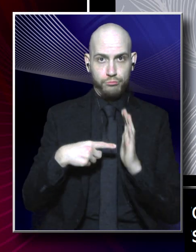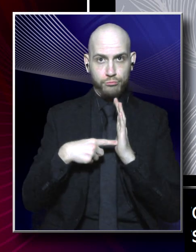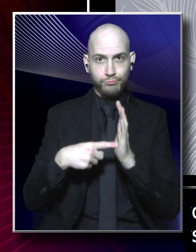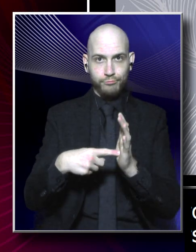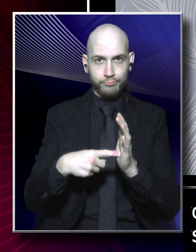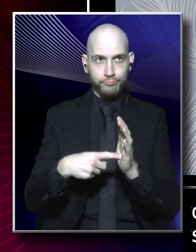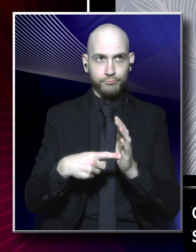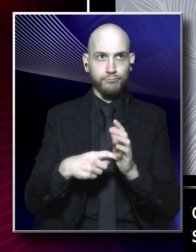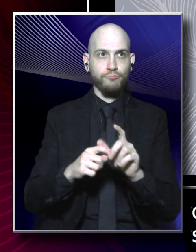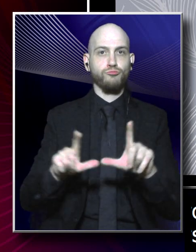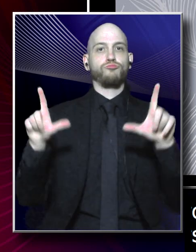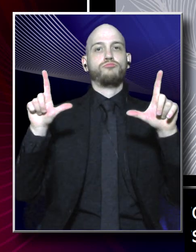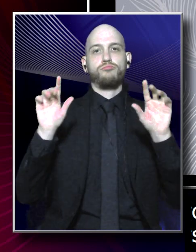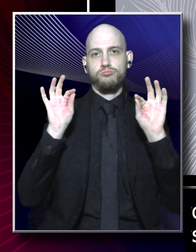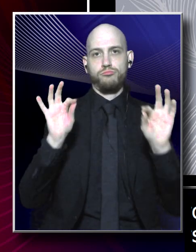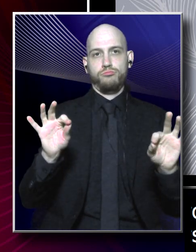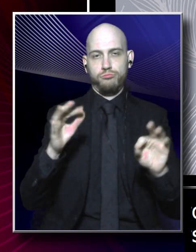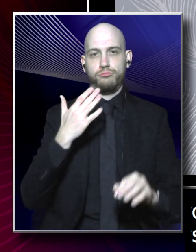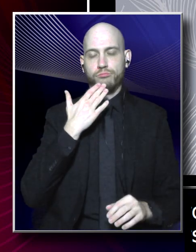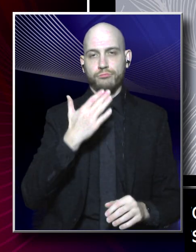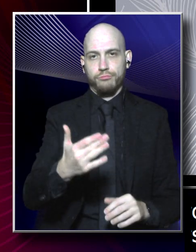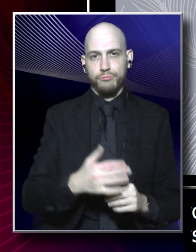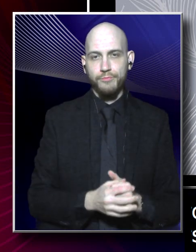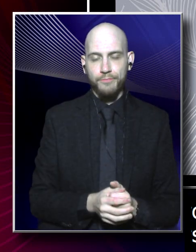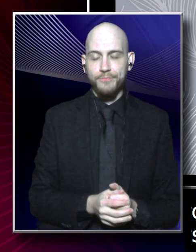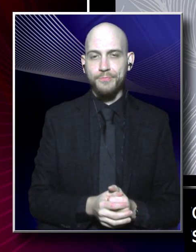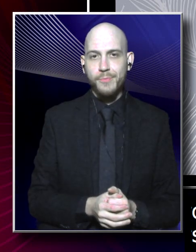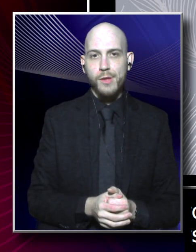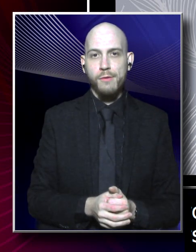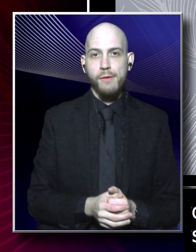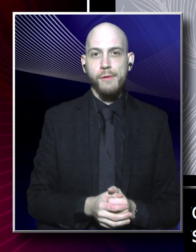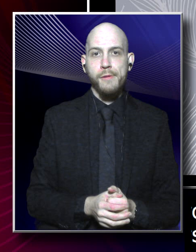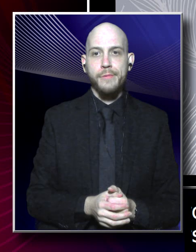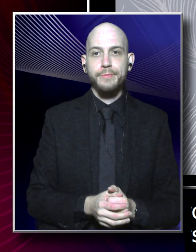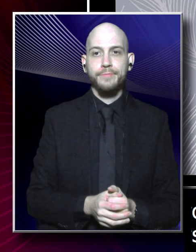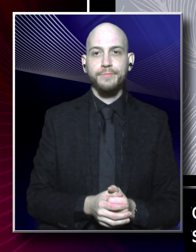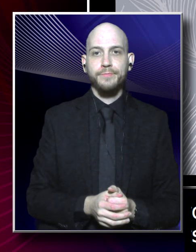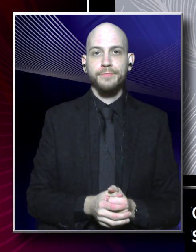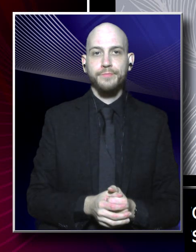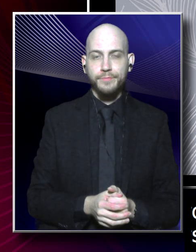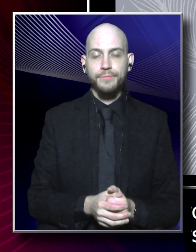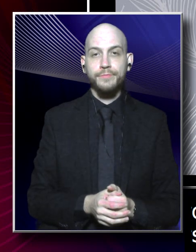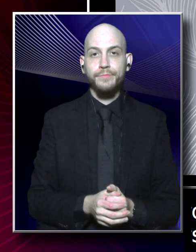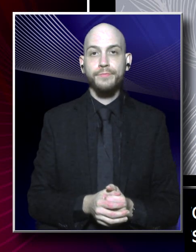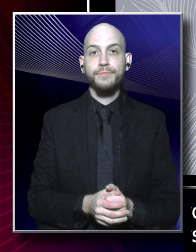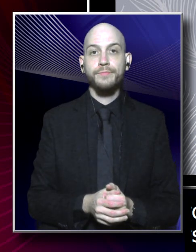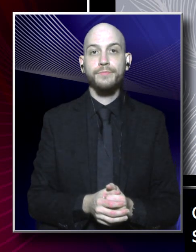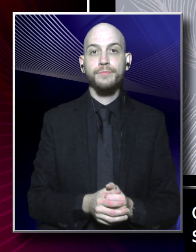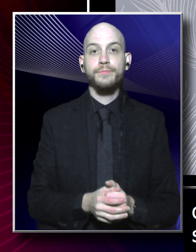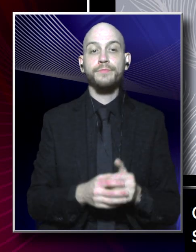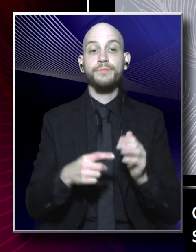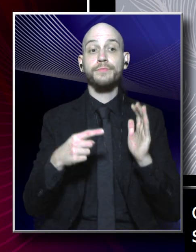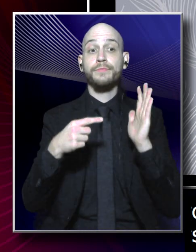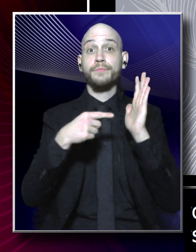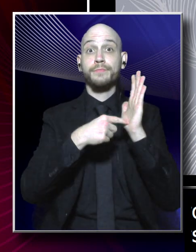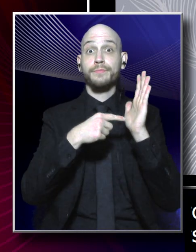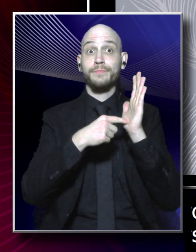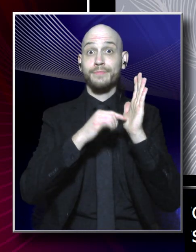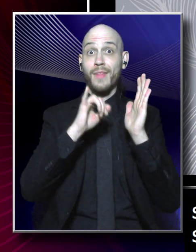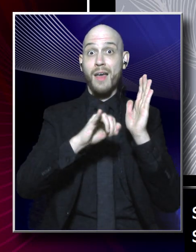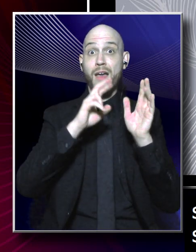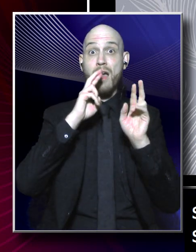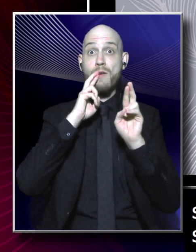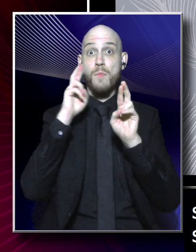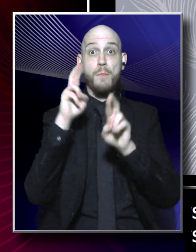There we go. So this report, as Superintendent Reichman alluded to, is